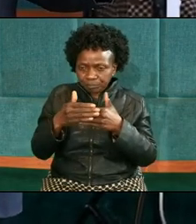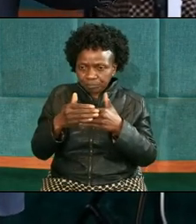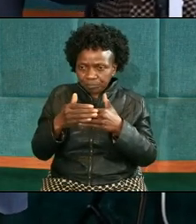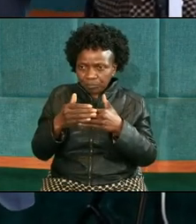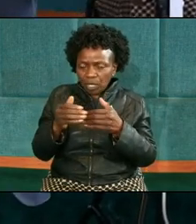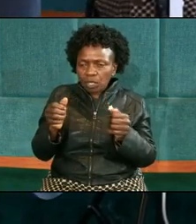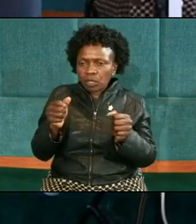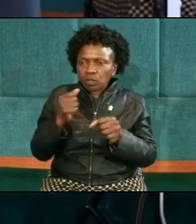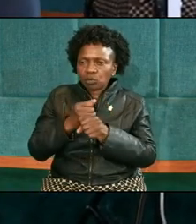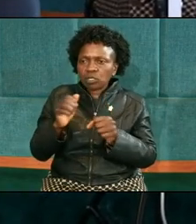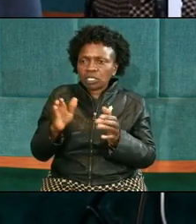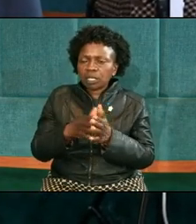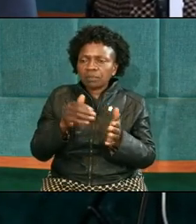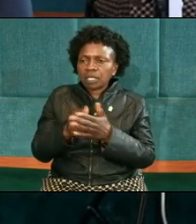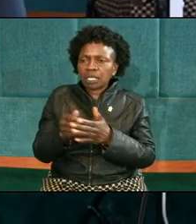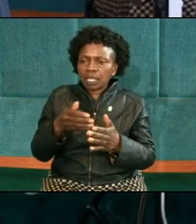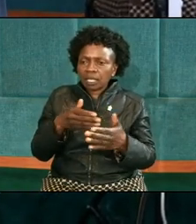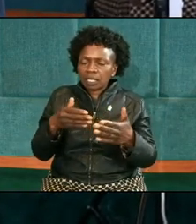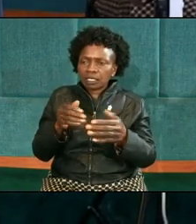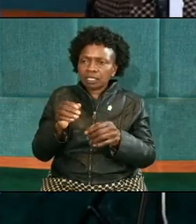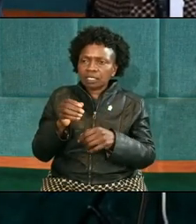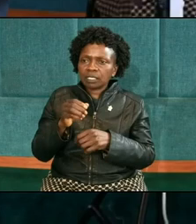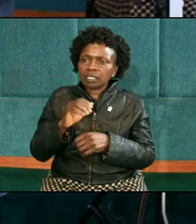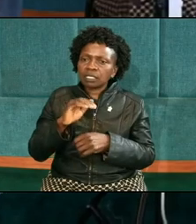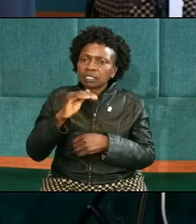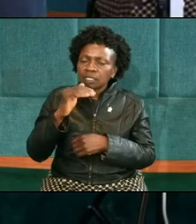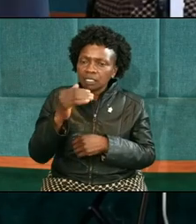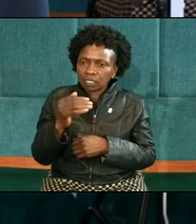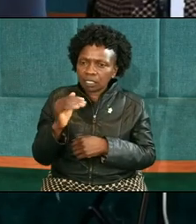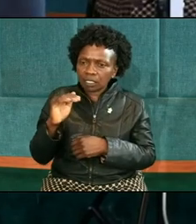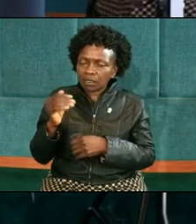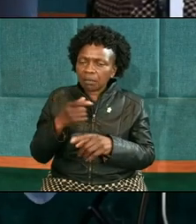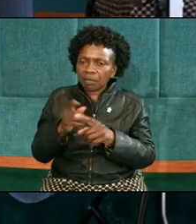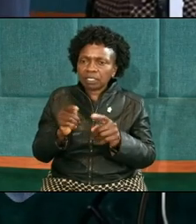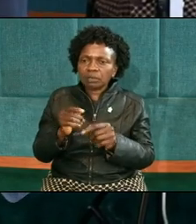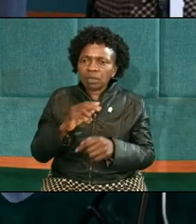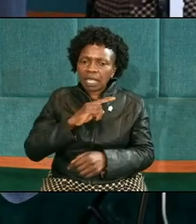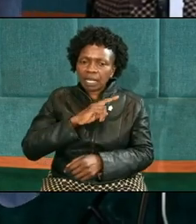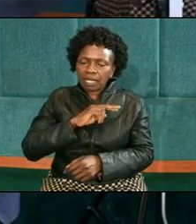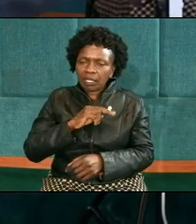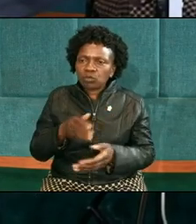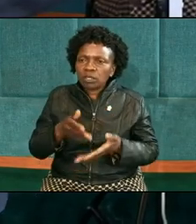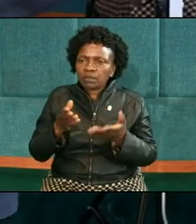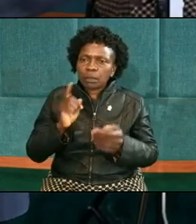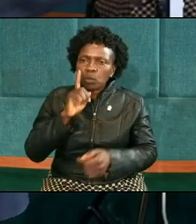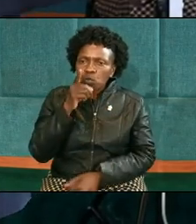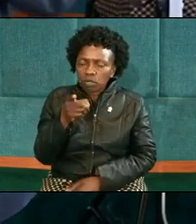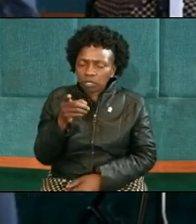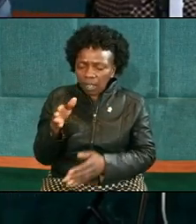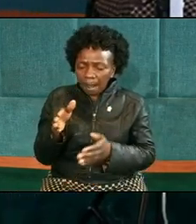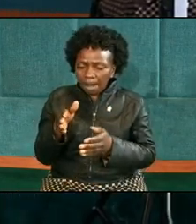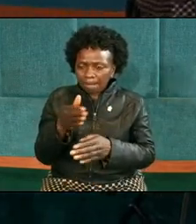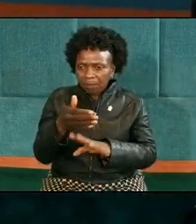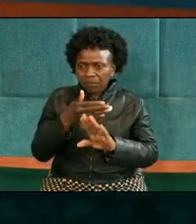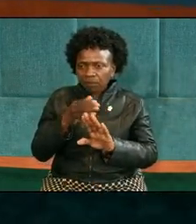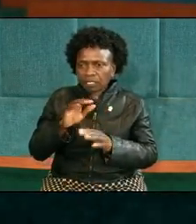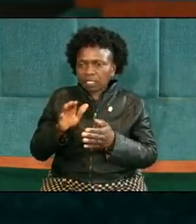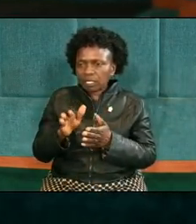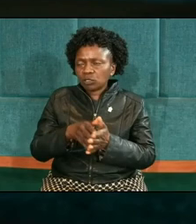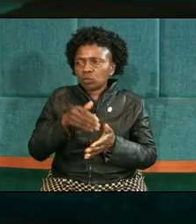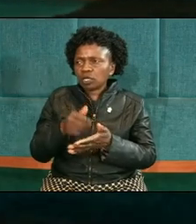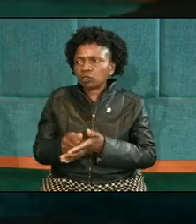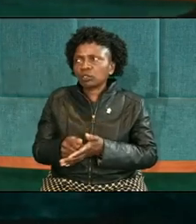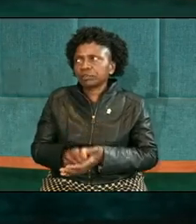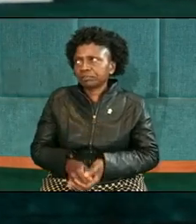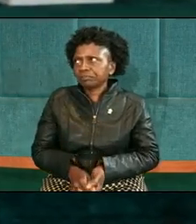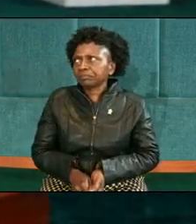city, but it is my nature to give them warning before destruction." Is the church with me?